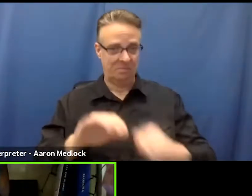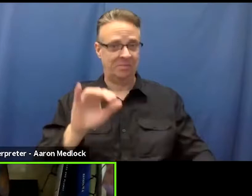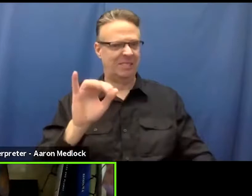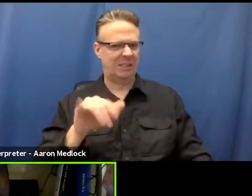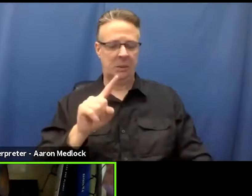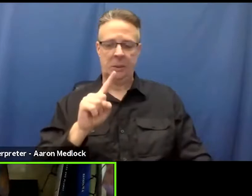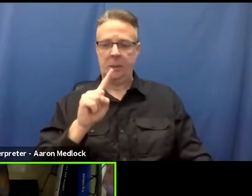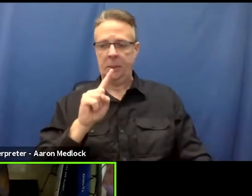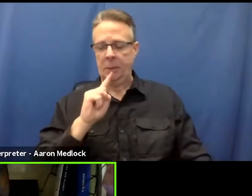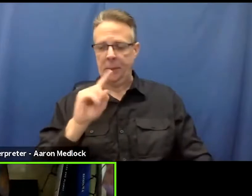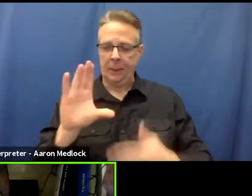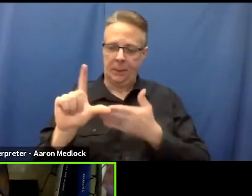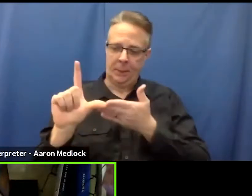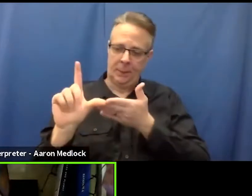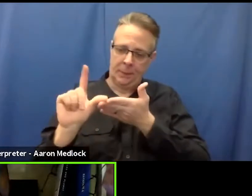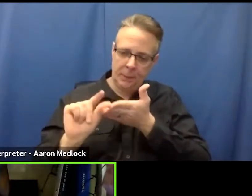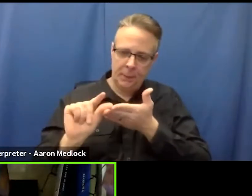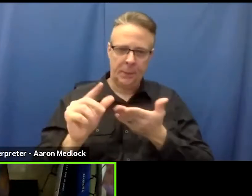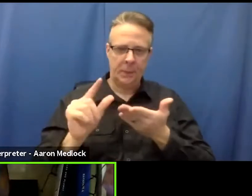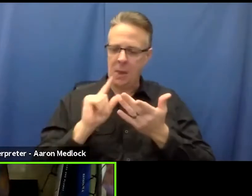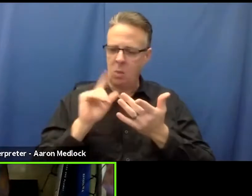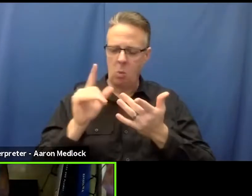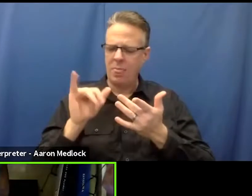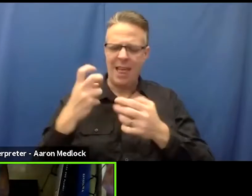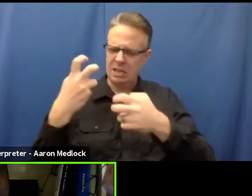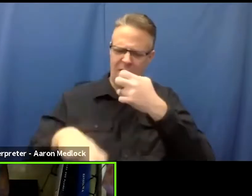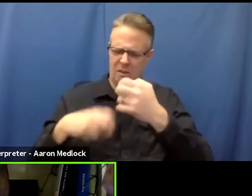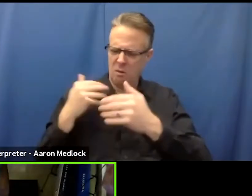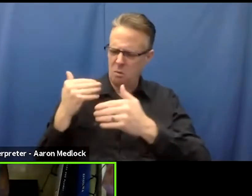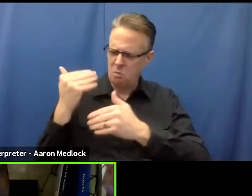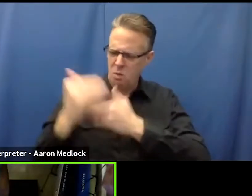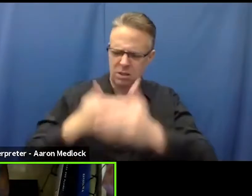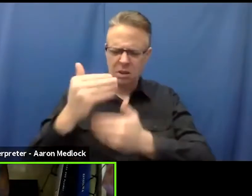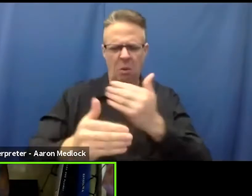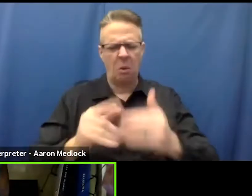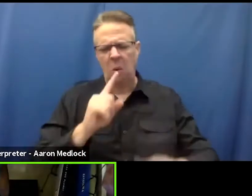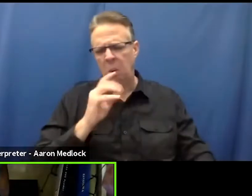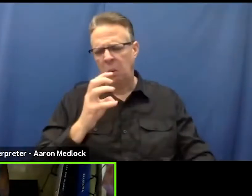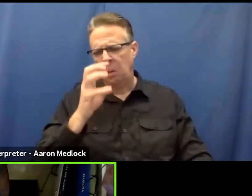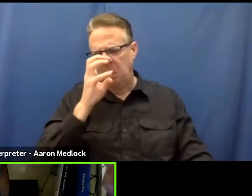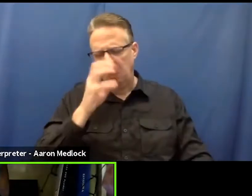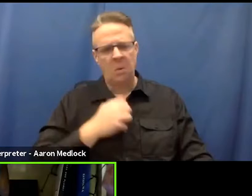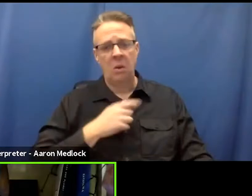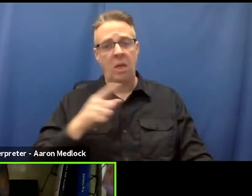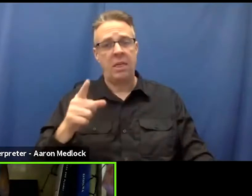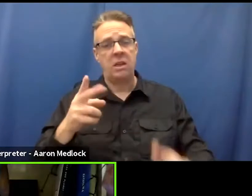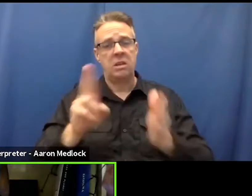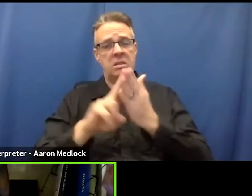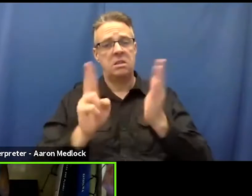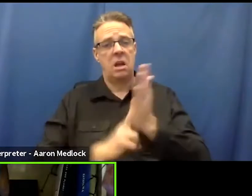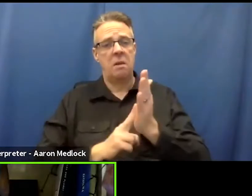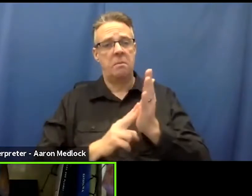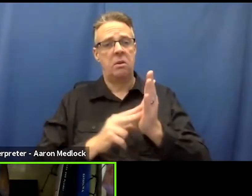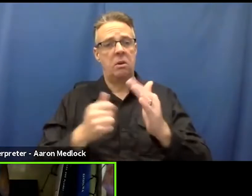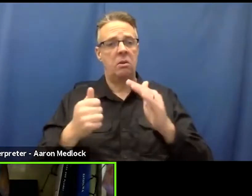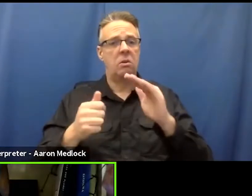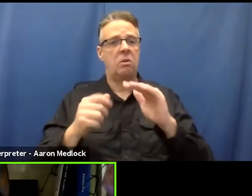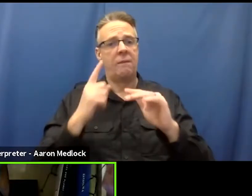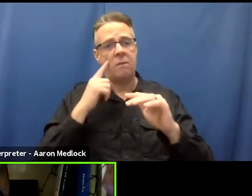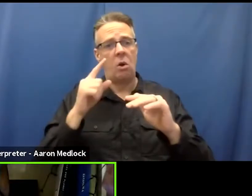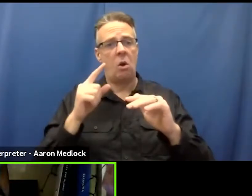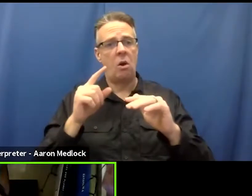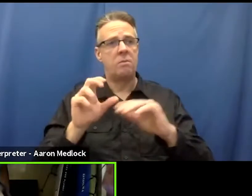really punitive process. And they subcontracted the process to a lot